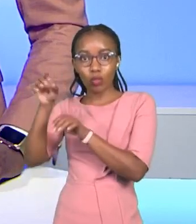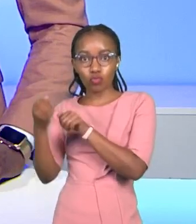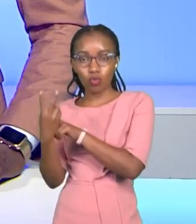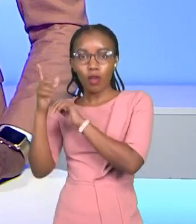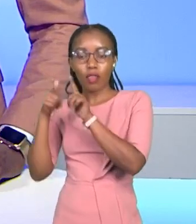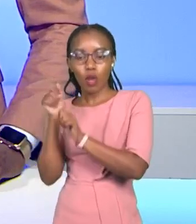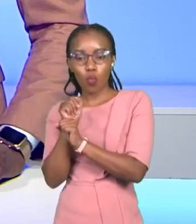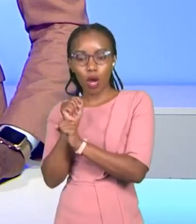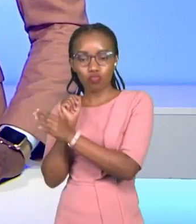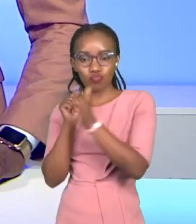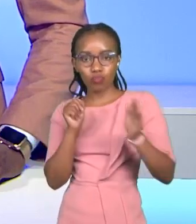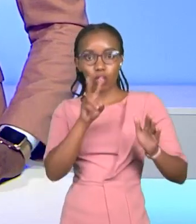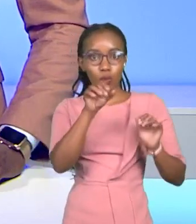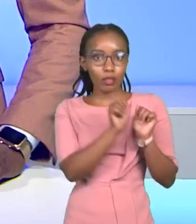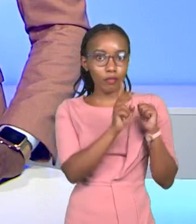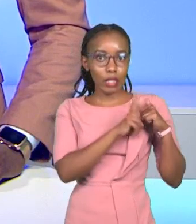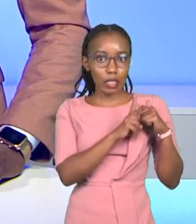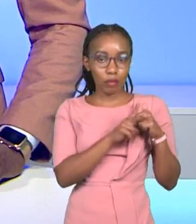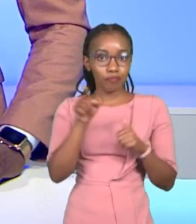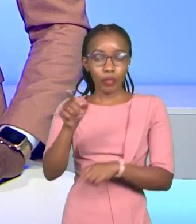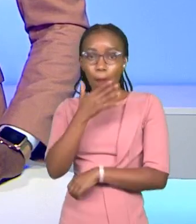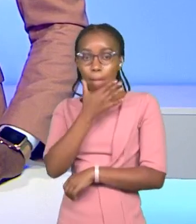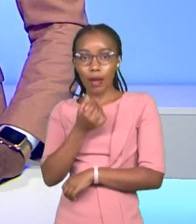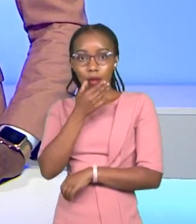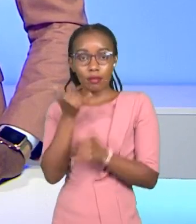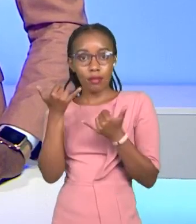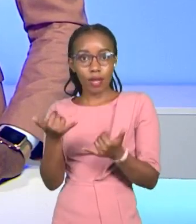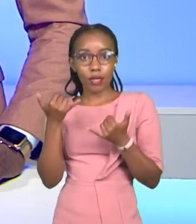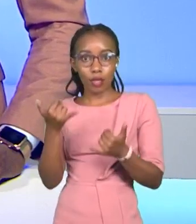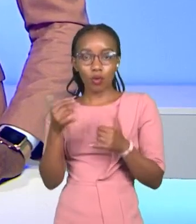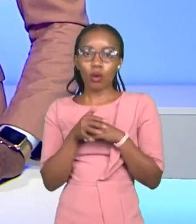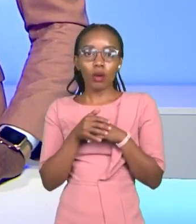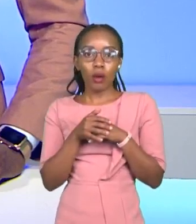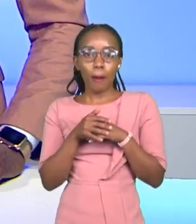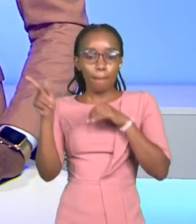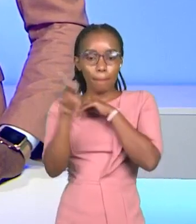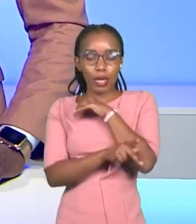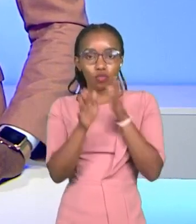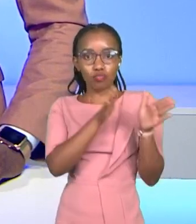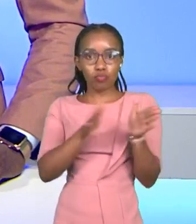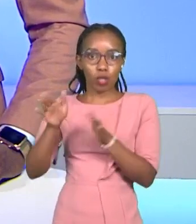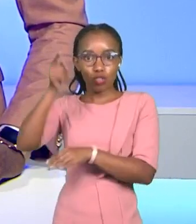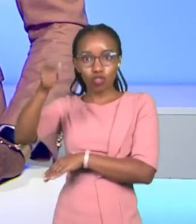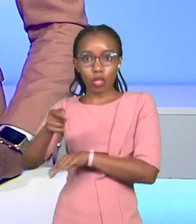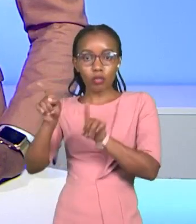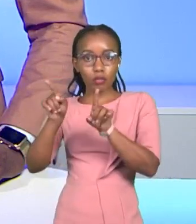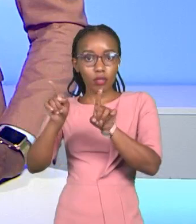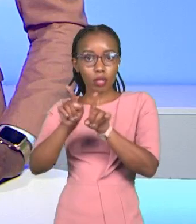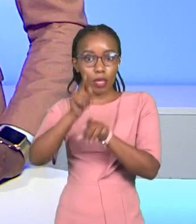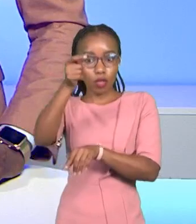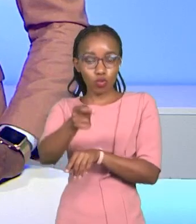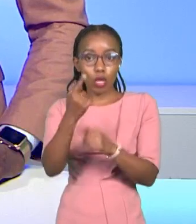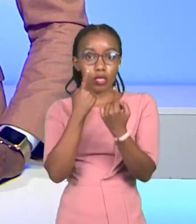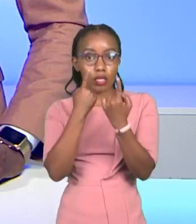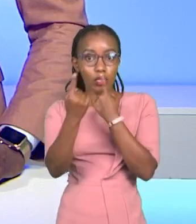until 2017. Nderi has since faulted the current disciplinary processes of judges and magistrates in the judiciary, terming